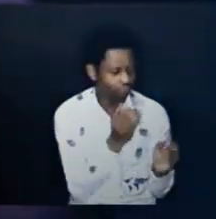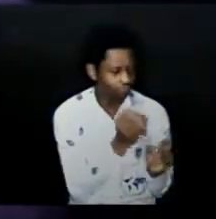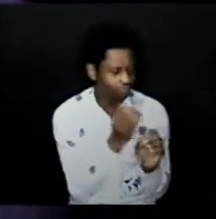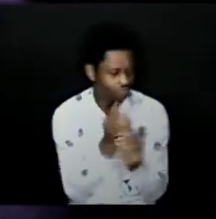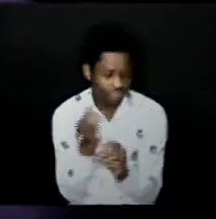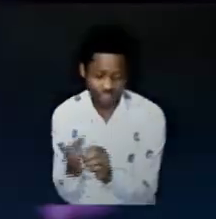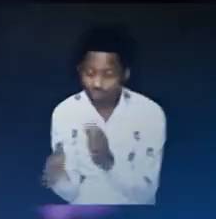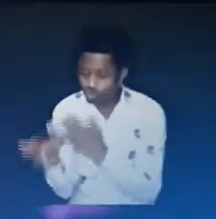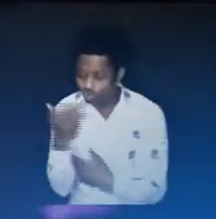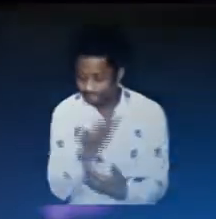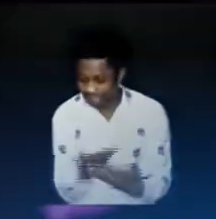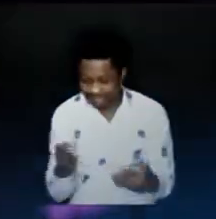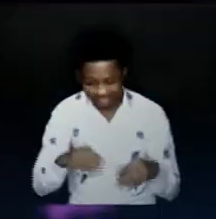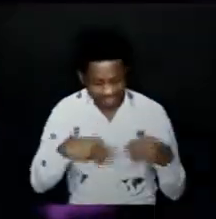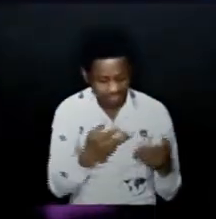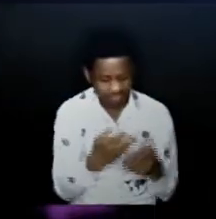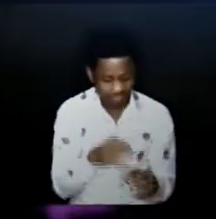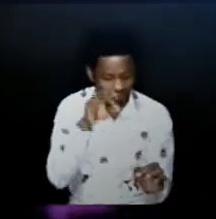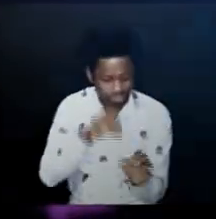studied